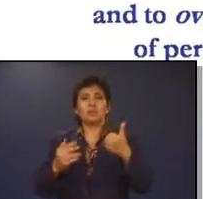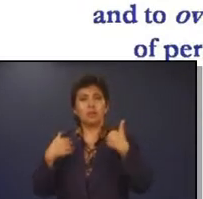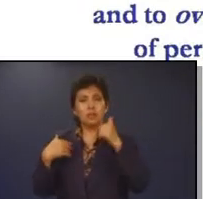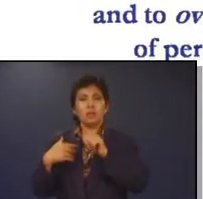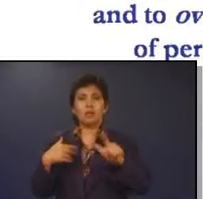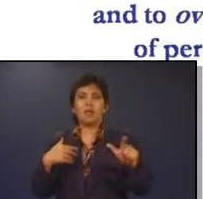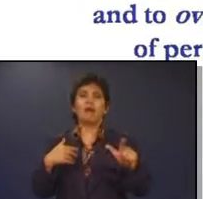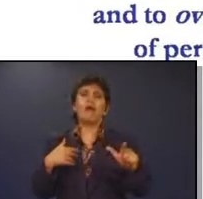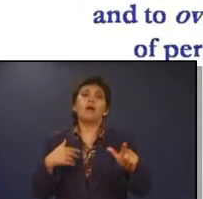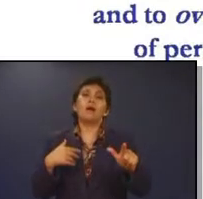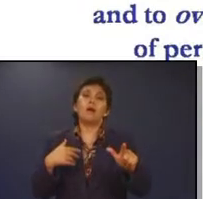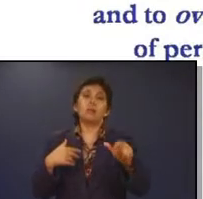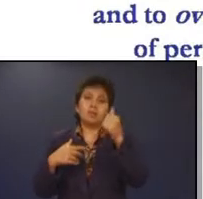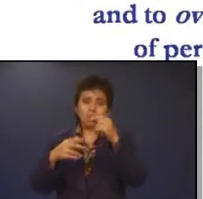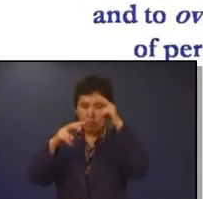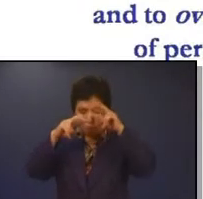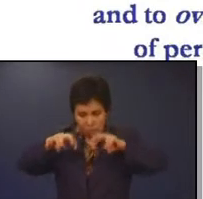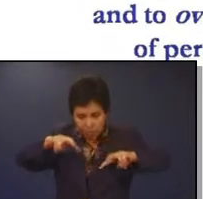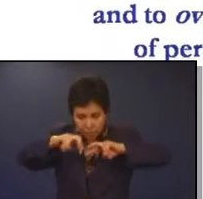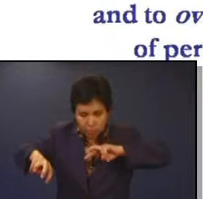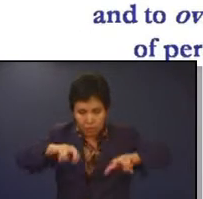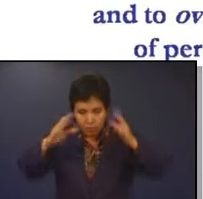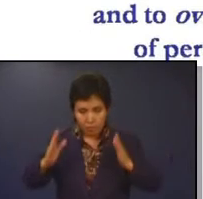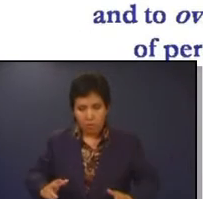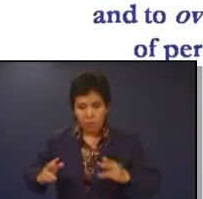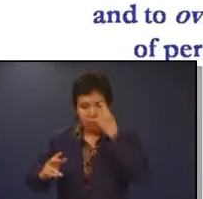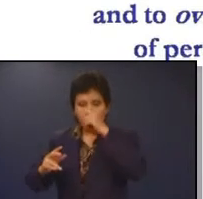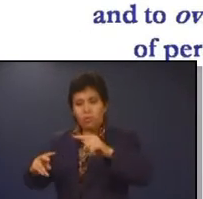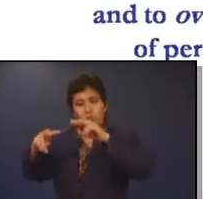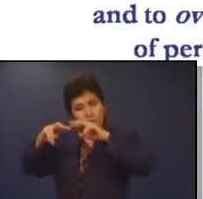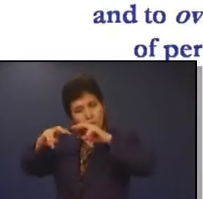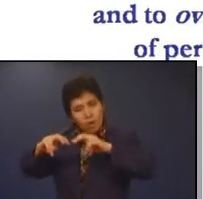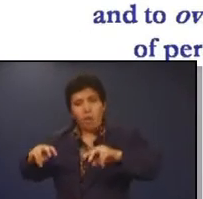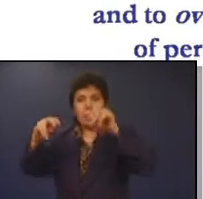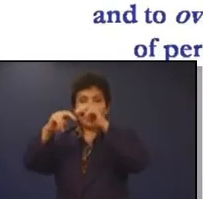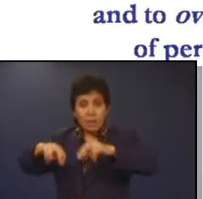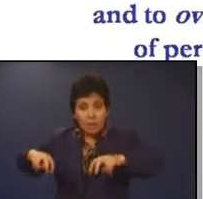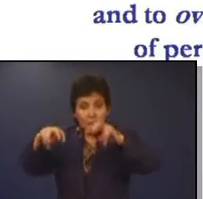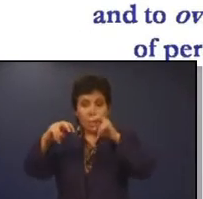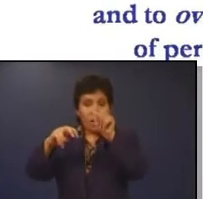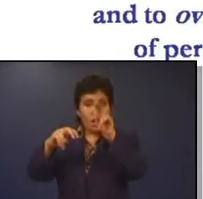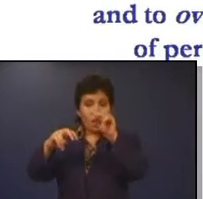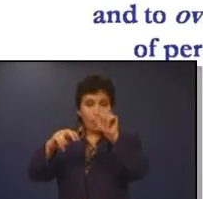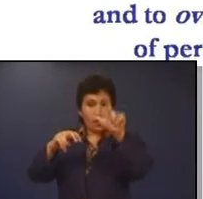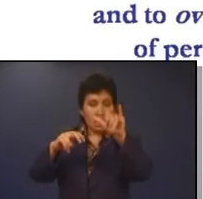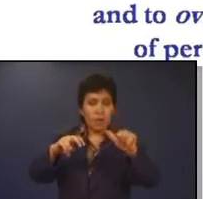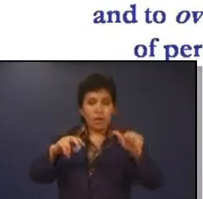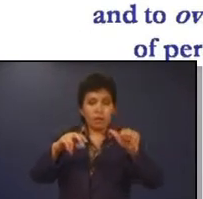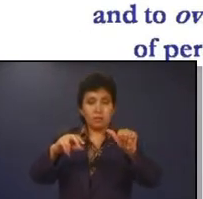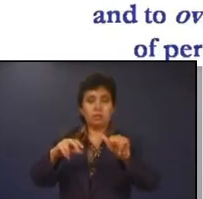the tendency for observers when analyzing another's behavior